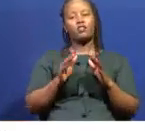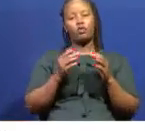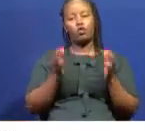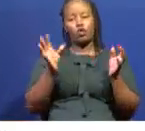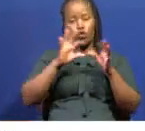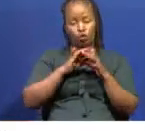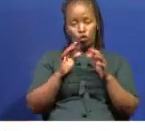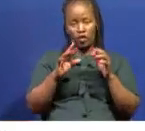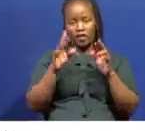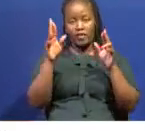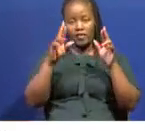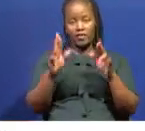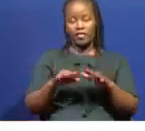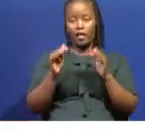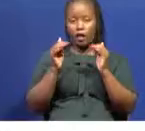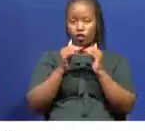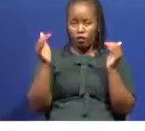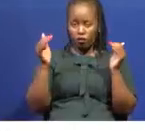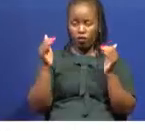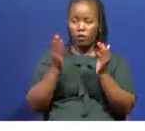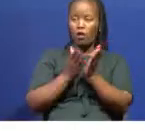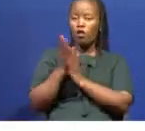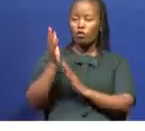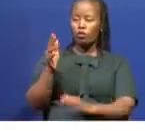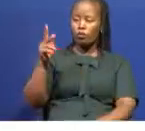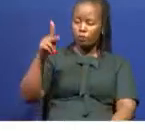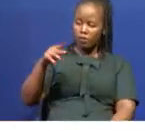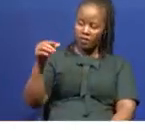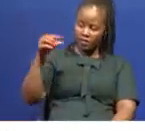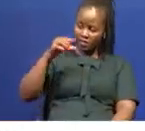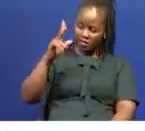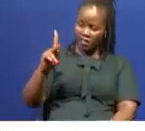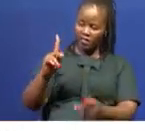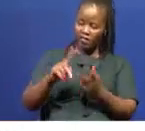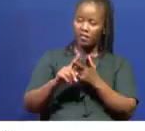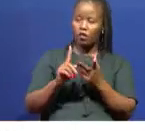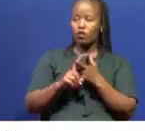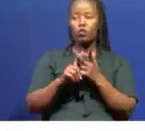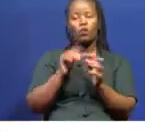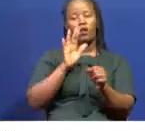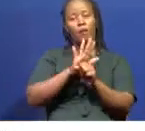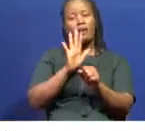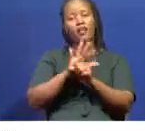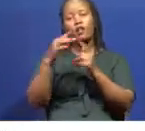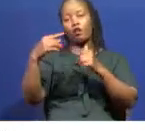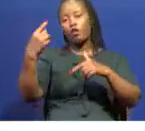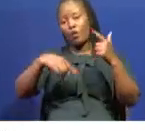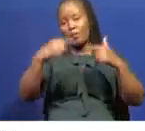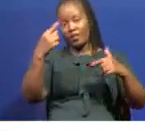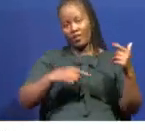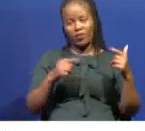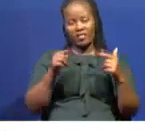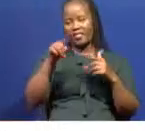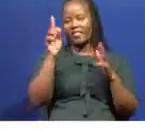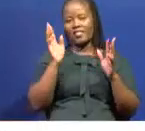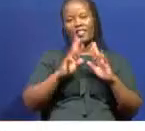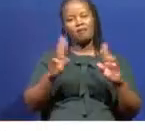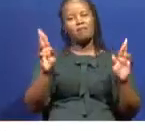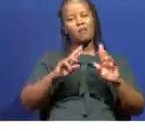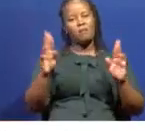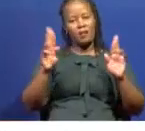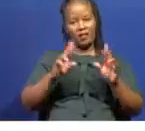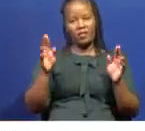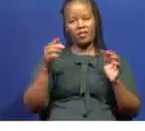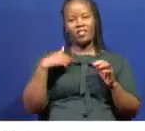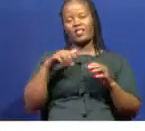international level. Yeah, so through the PGK, through the SDT, it's a preparation for us. So we are grateful to